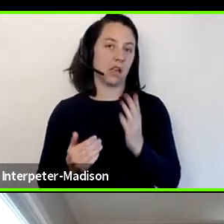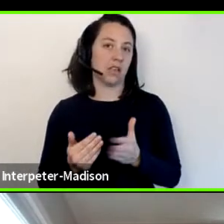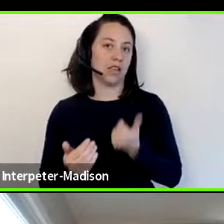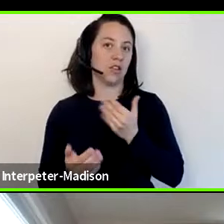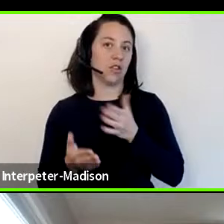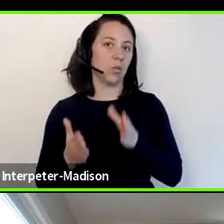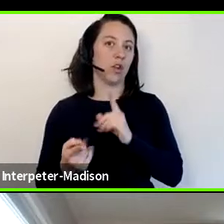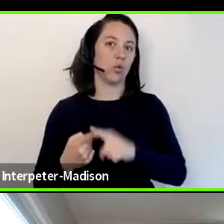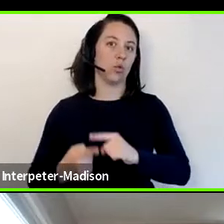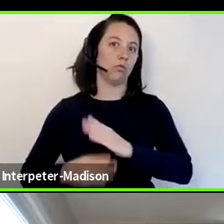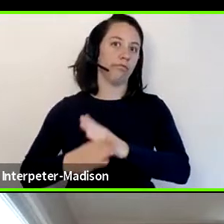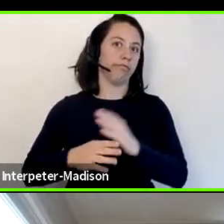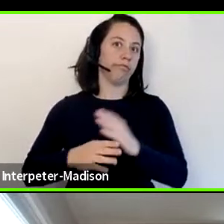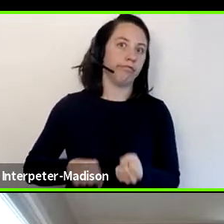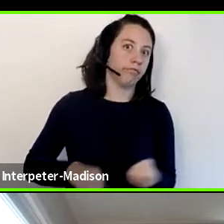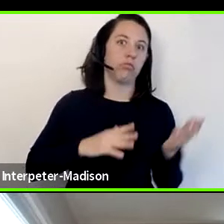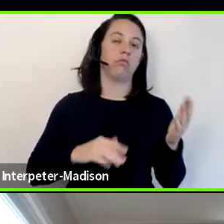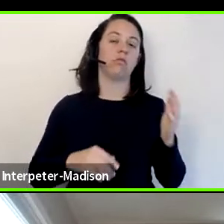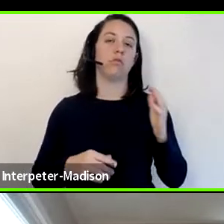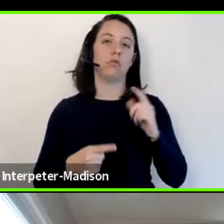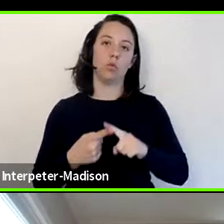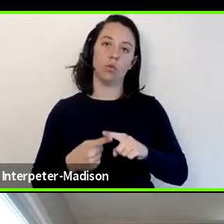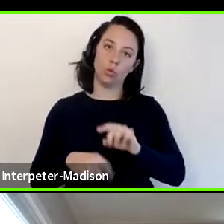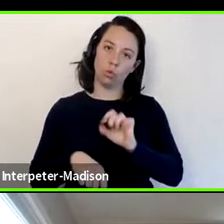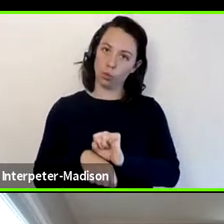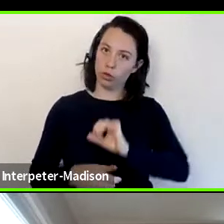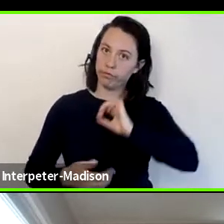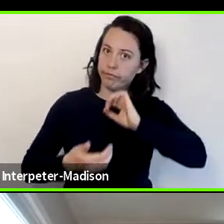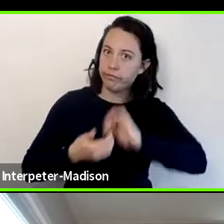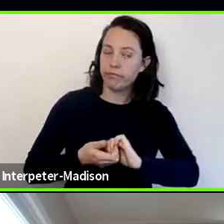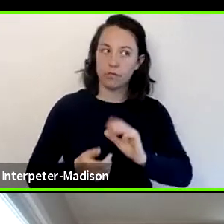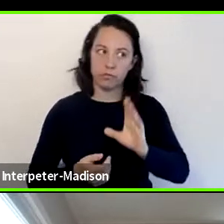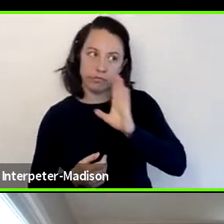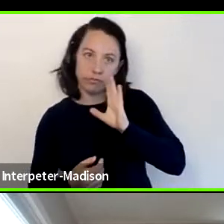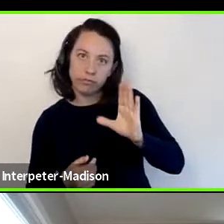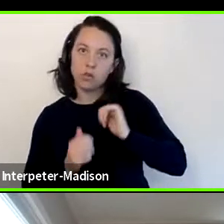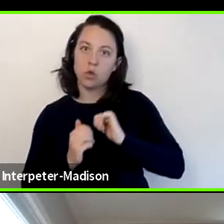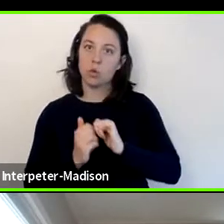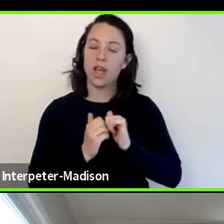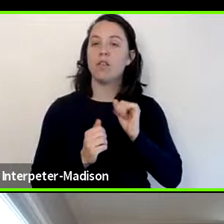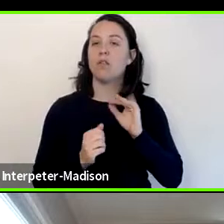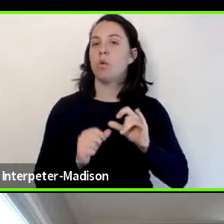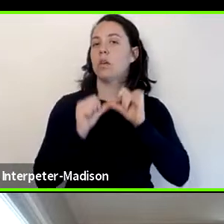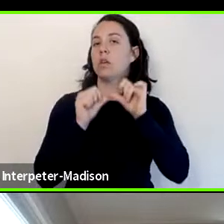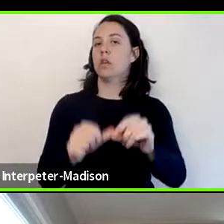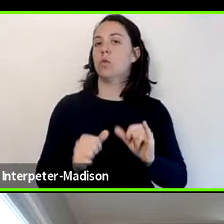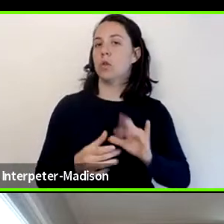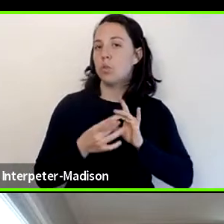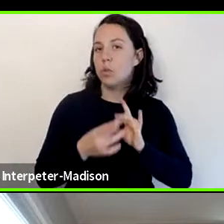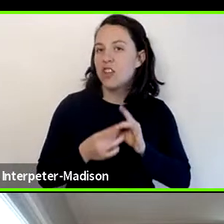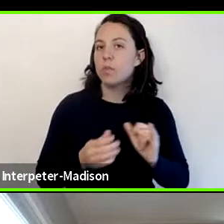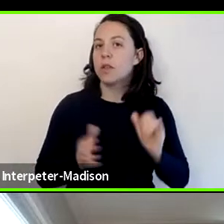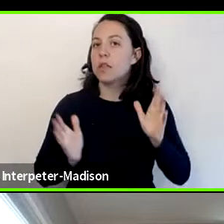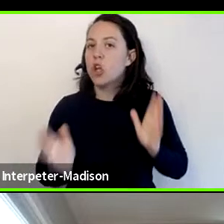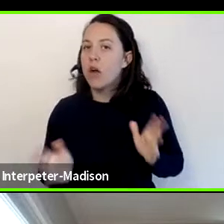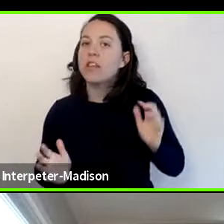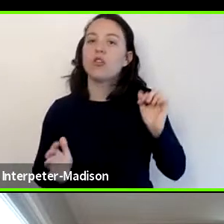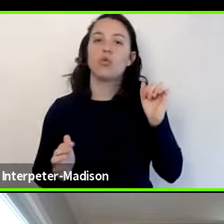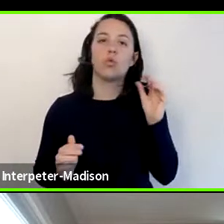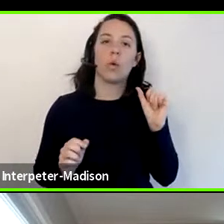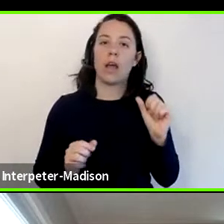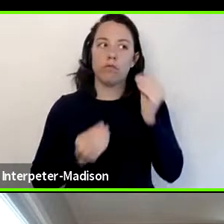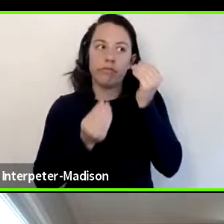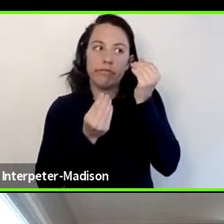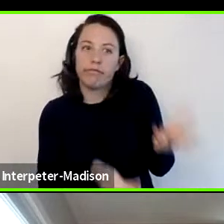your communities. So let's continue these relationships and these conversations so we can get that information to